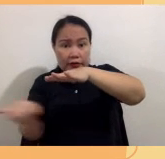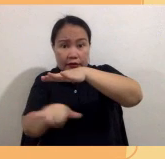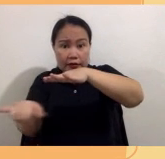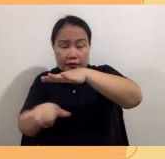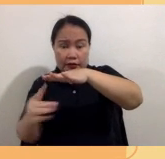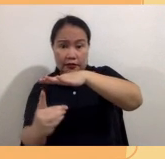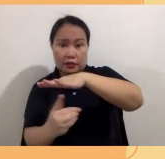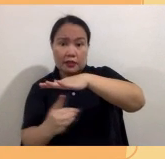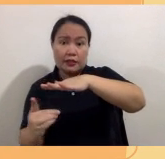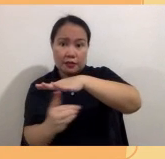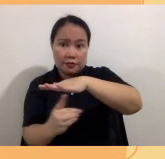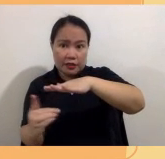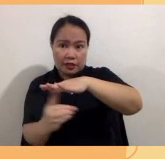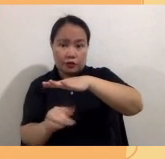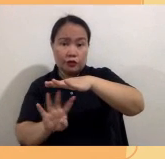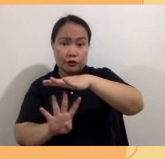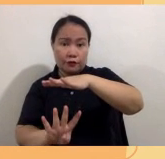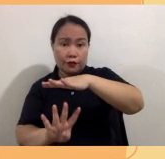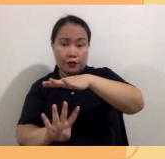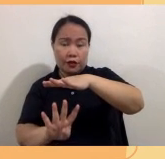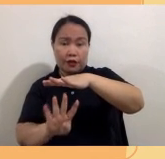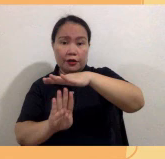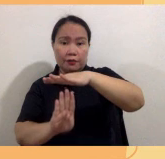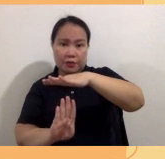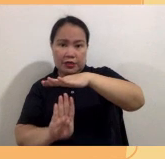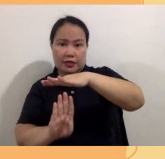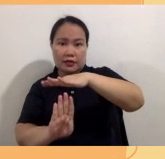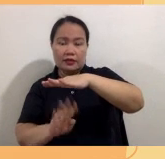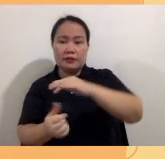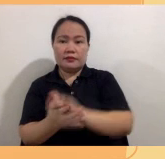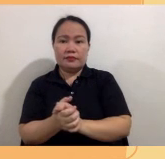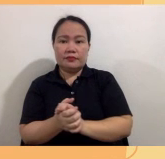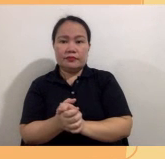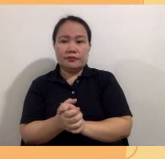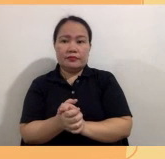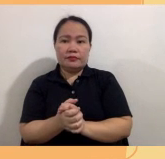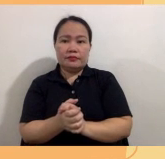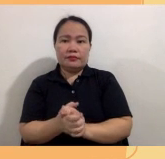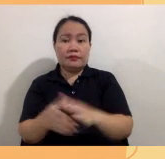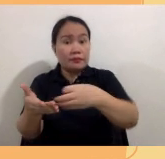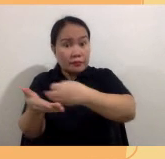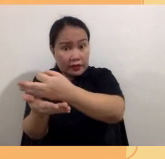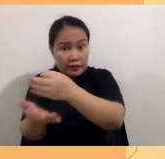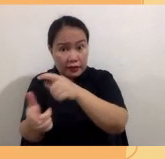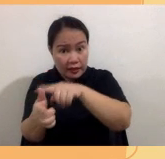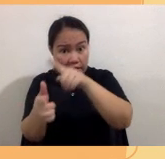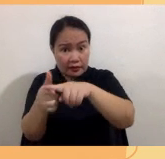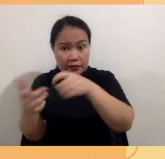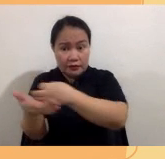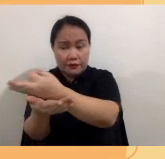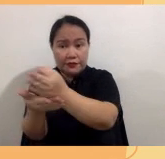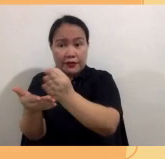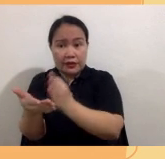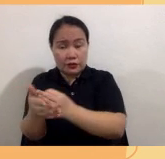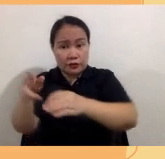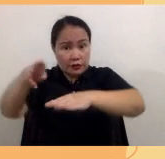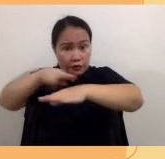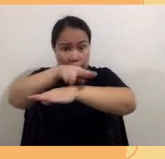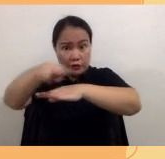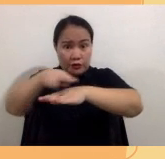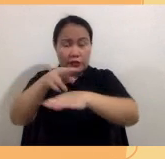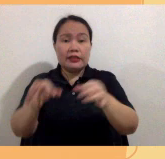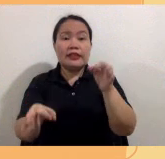the denominator? So, since pareho naman sila, so we will have 4B. Now, factor the numerator